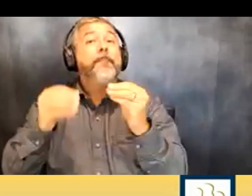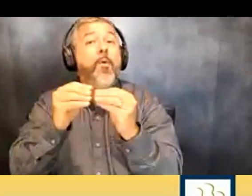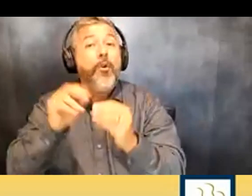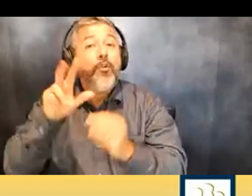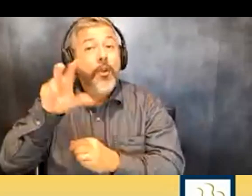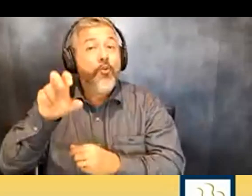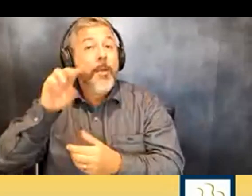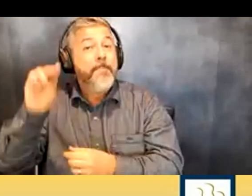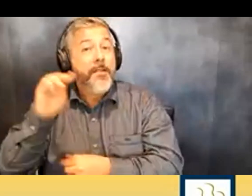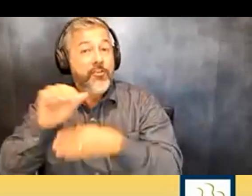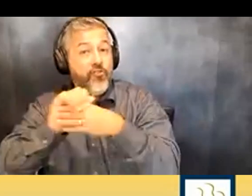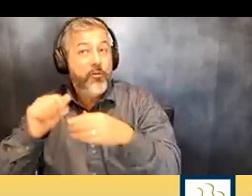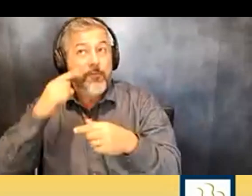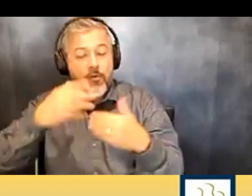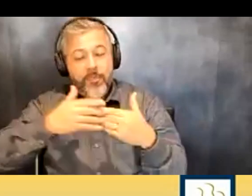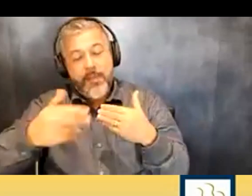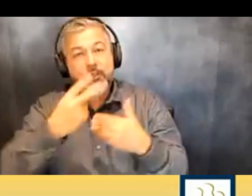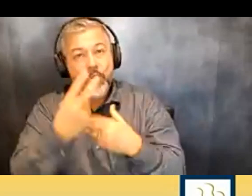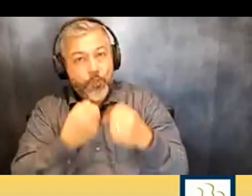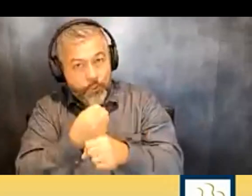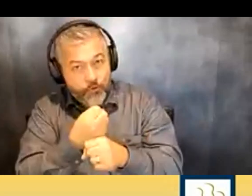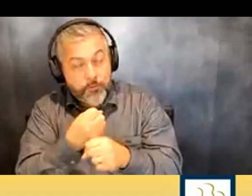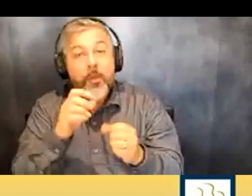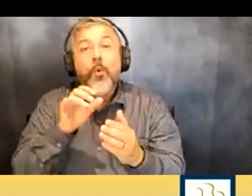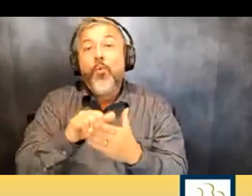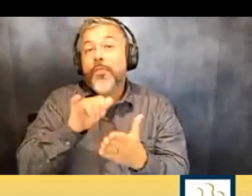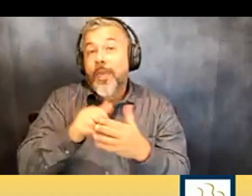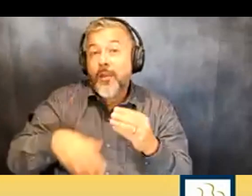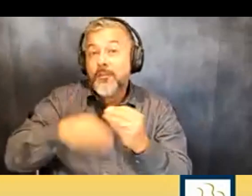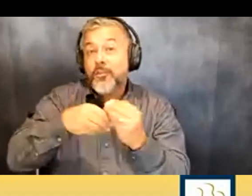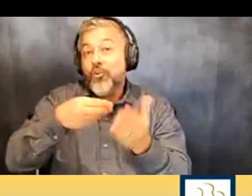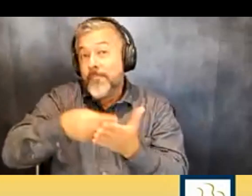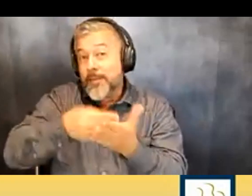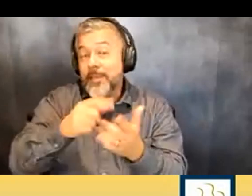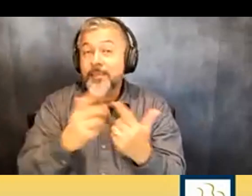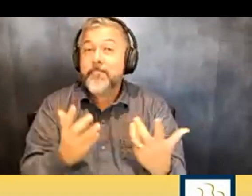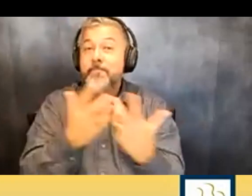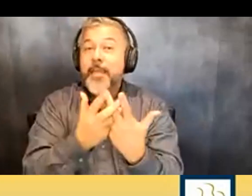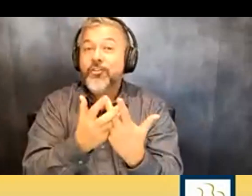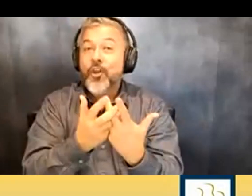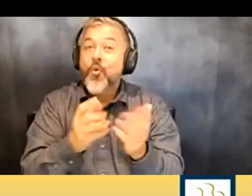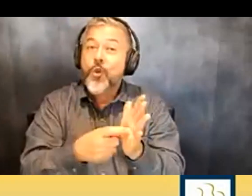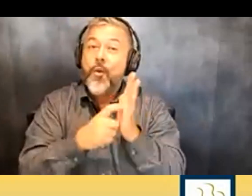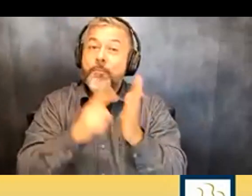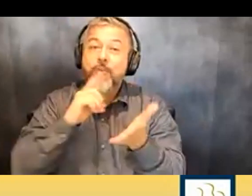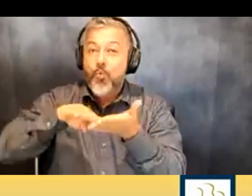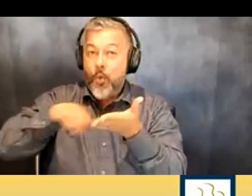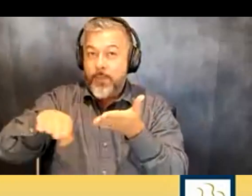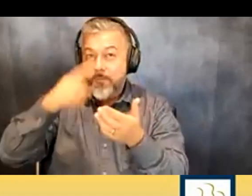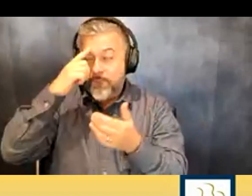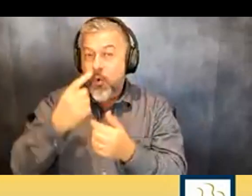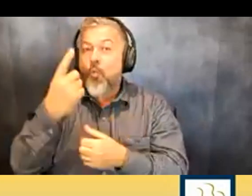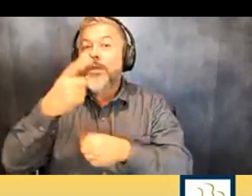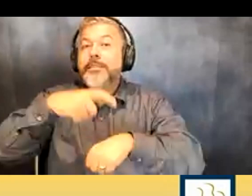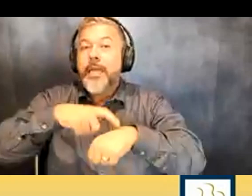the next 2 years. And with that additional money, the match requirements were waived for those additional one-time funds.